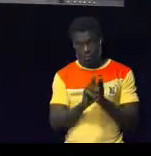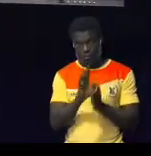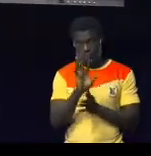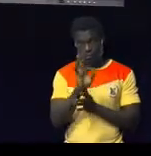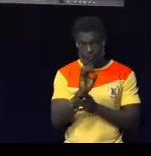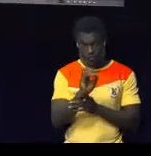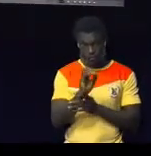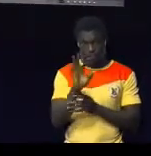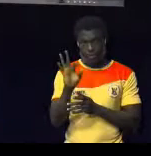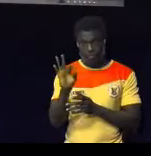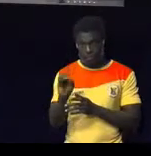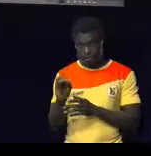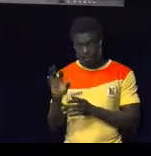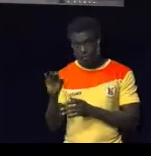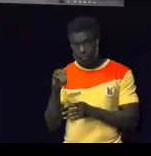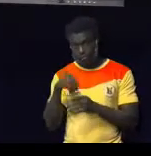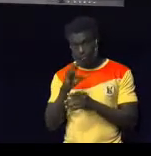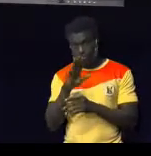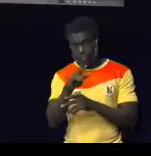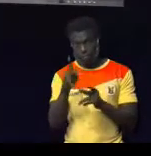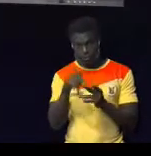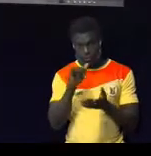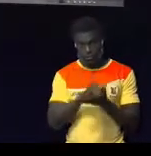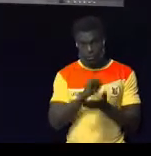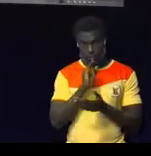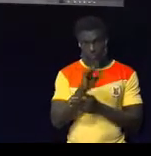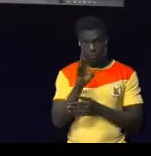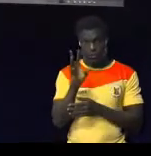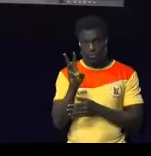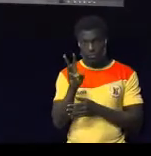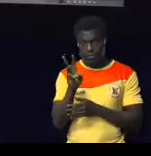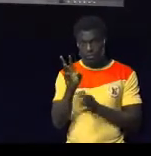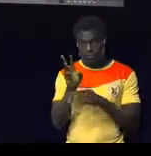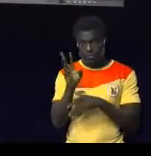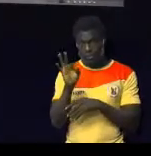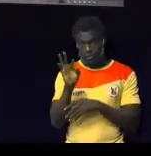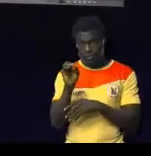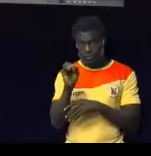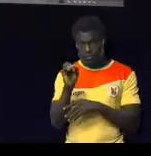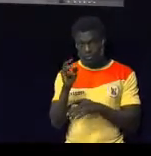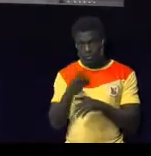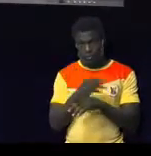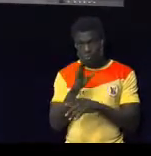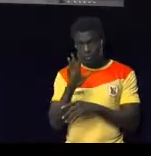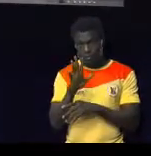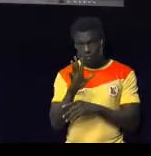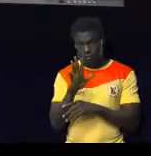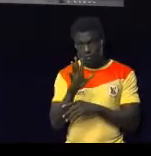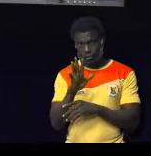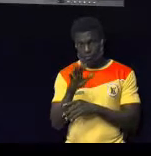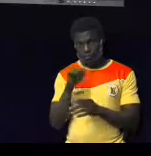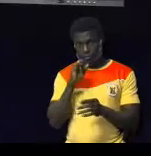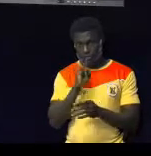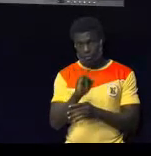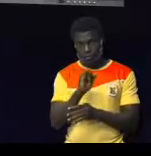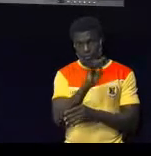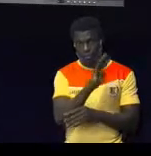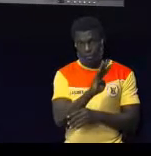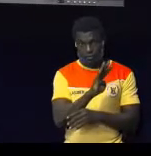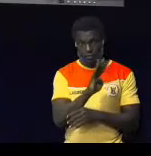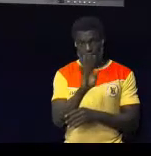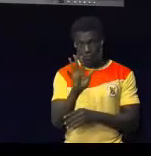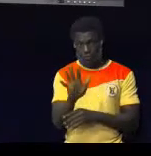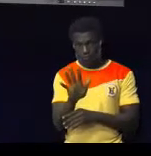1 hour, 90, 1 hour, 90, 90 in 5 places, that is 90 times 5, my friend. And of course, 9 times 5